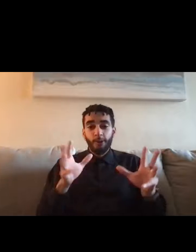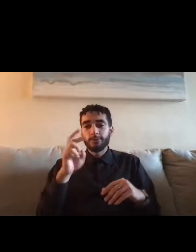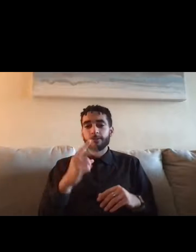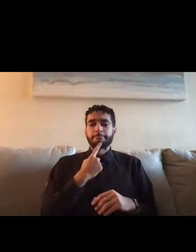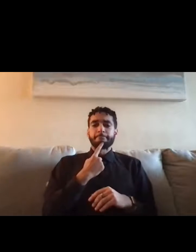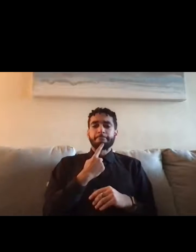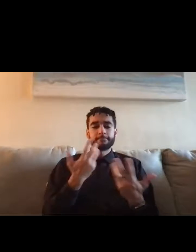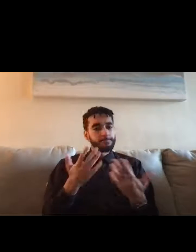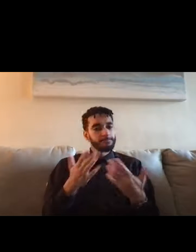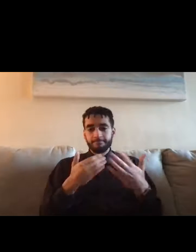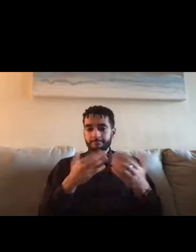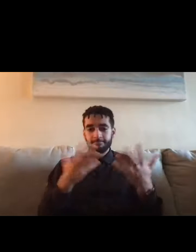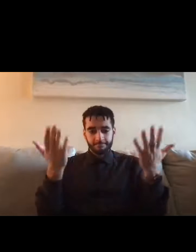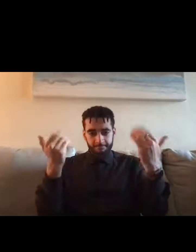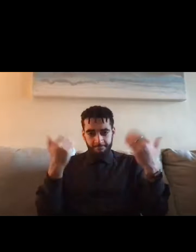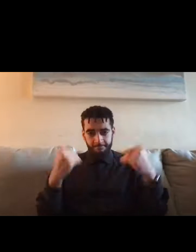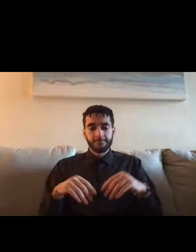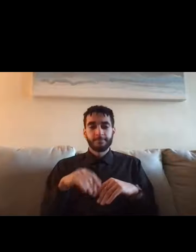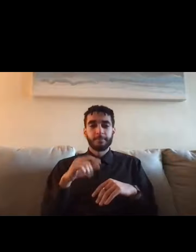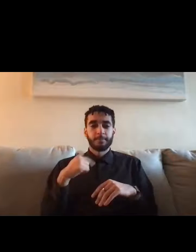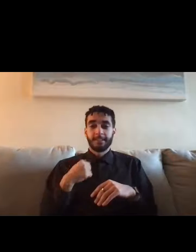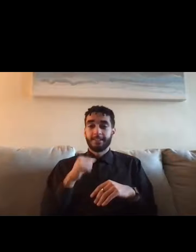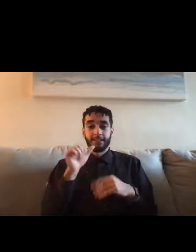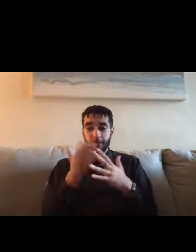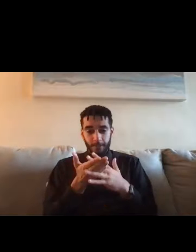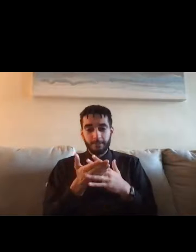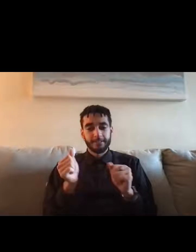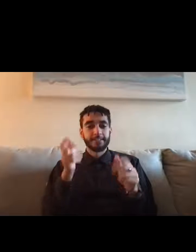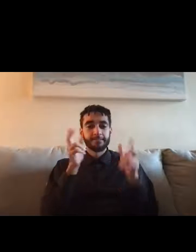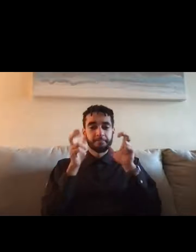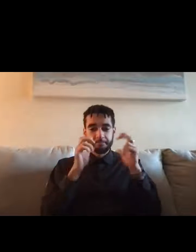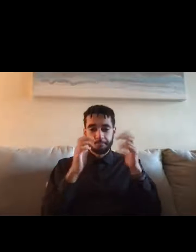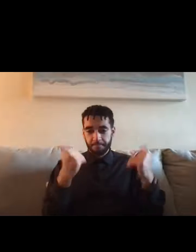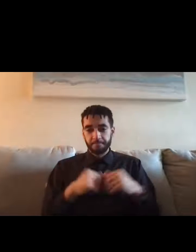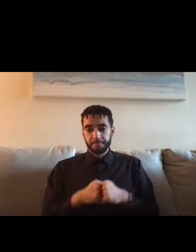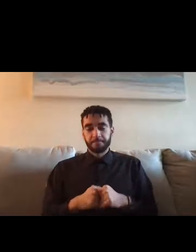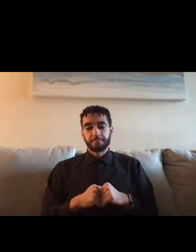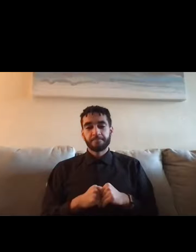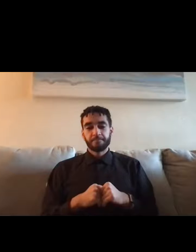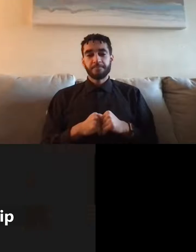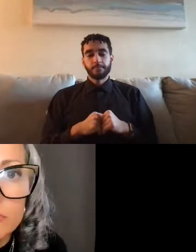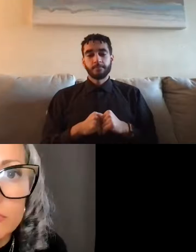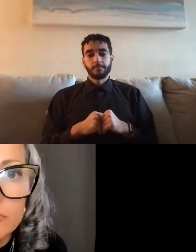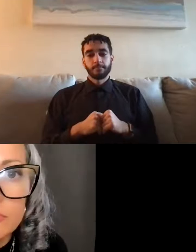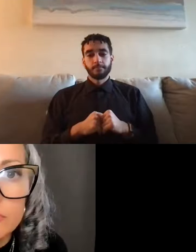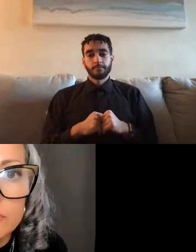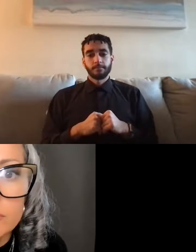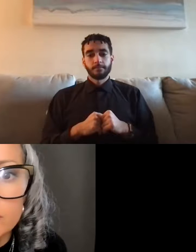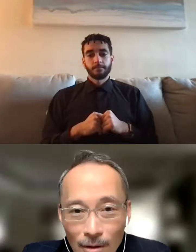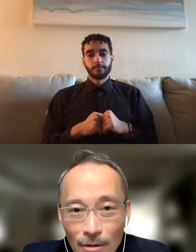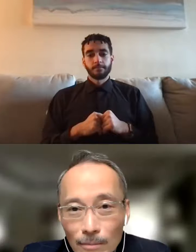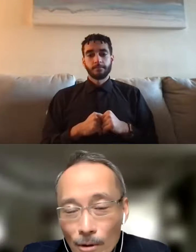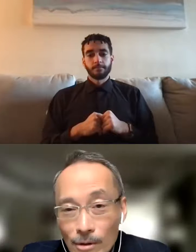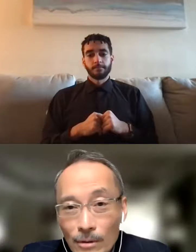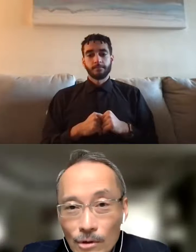can stay for a few minutes if it's not too disruptive. Well, thank you so much, Dr. Galy. I'm very thrilled that you share